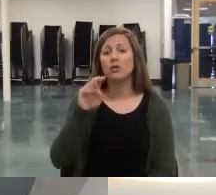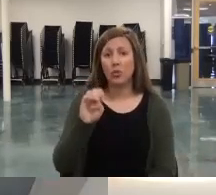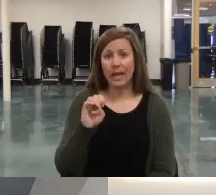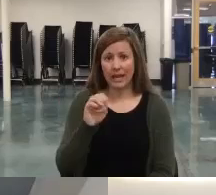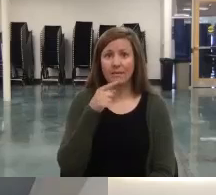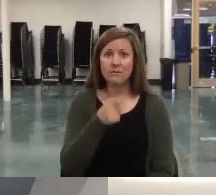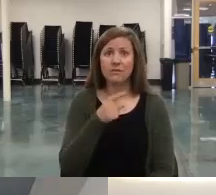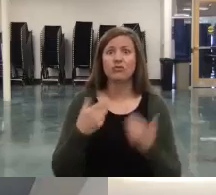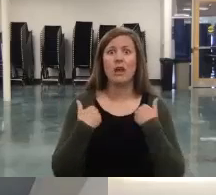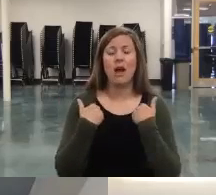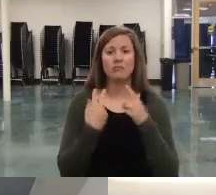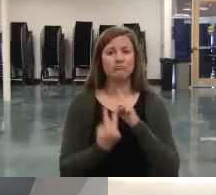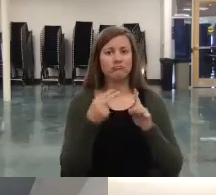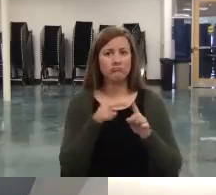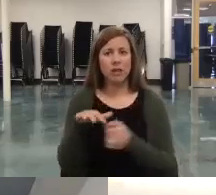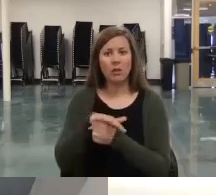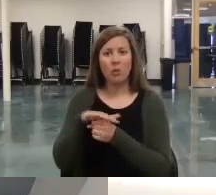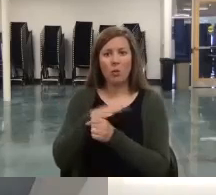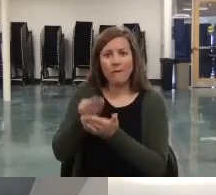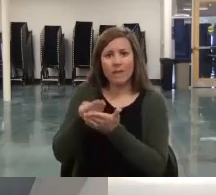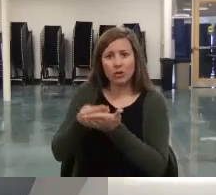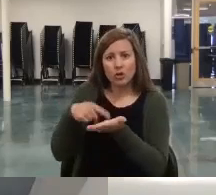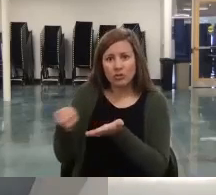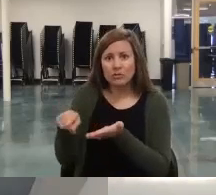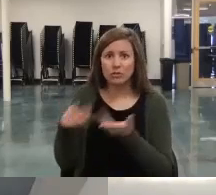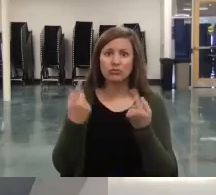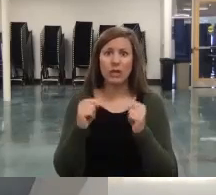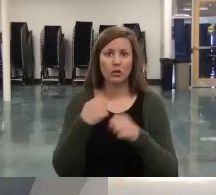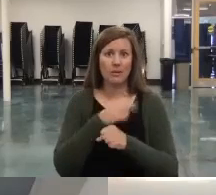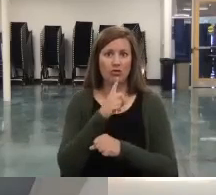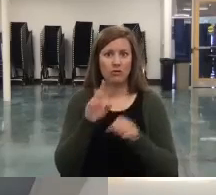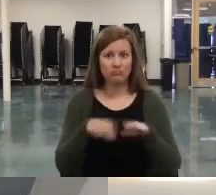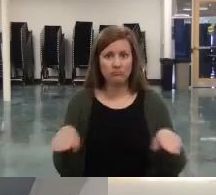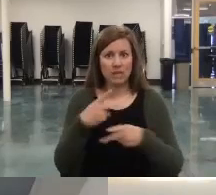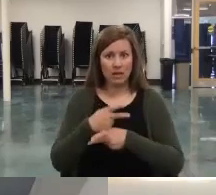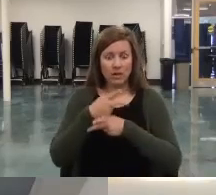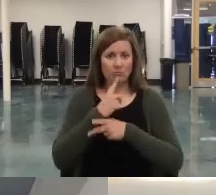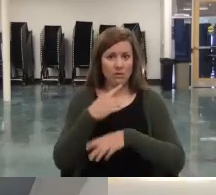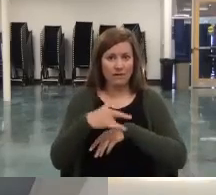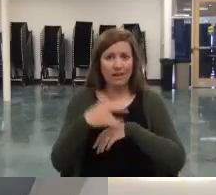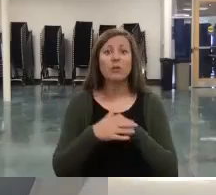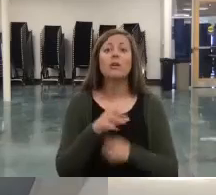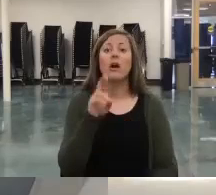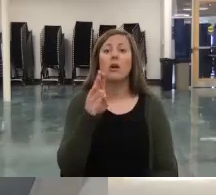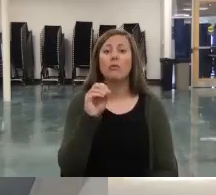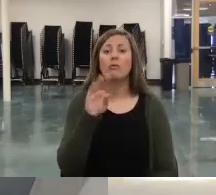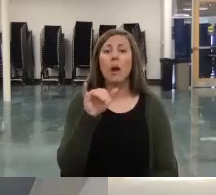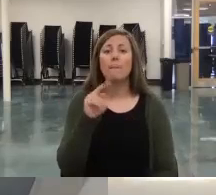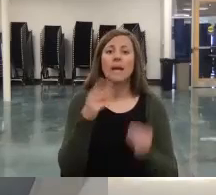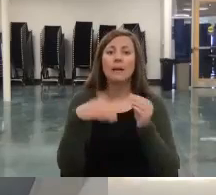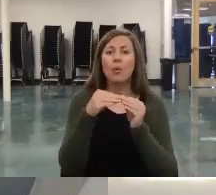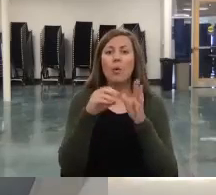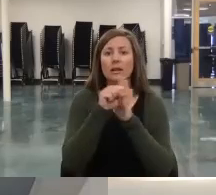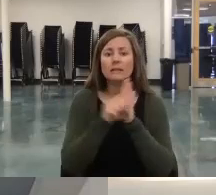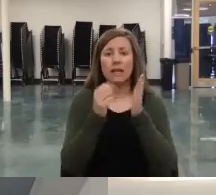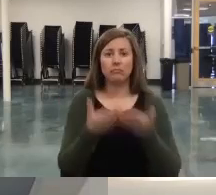funder trying to ensure that childcare assistance is available in the community. Robin really brings a statewide perspective of an agency that